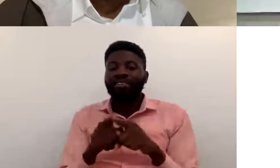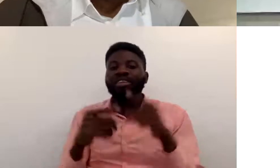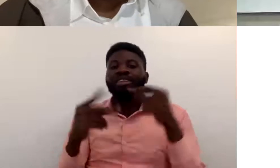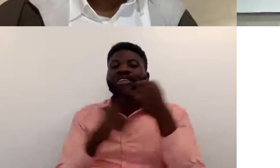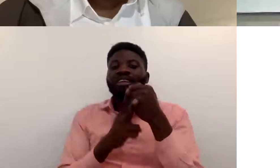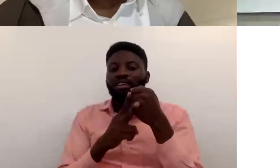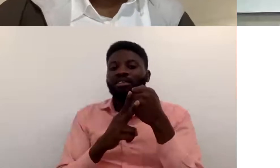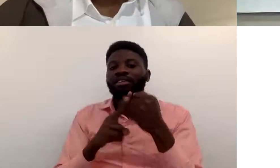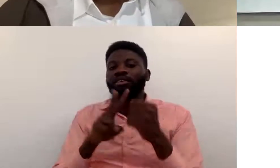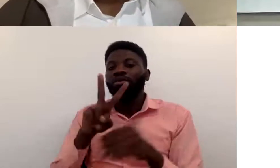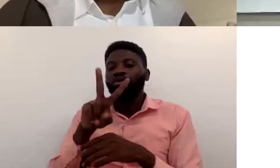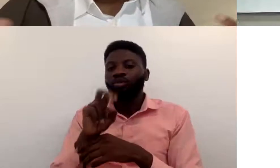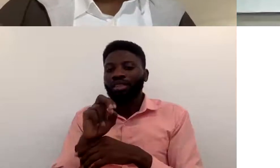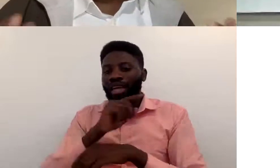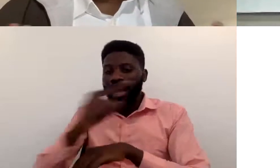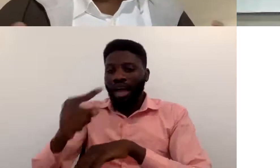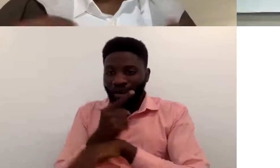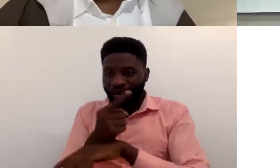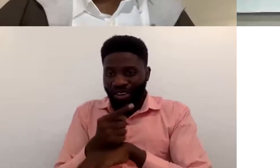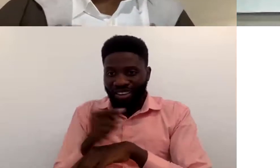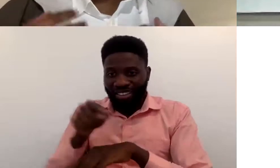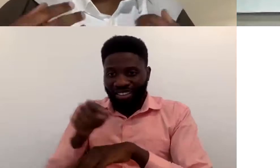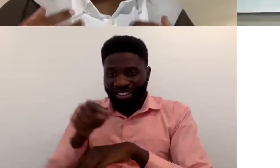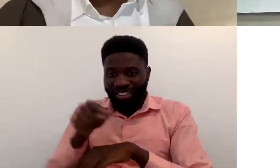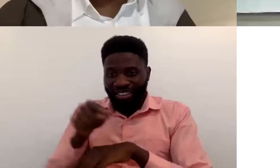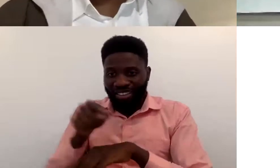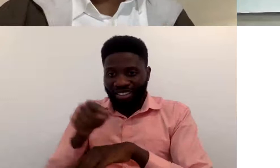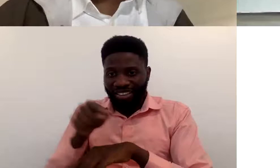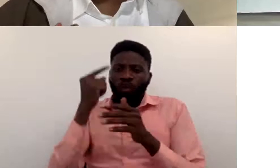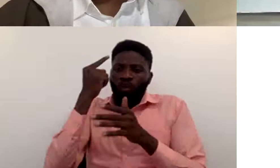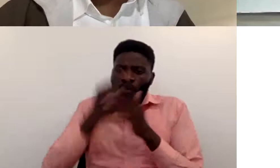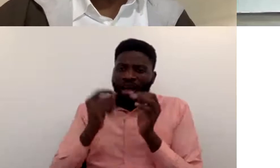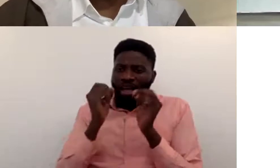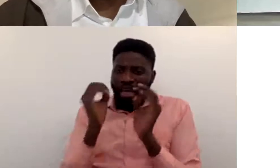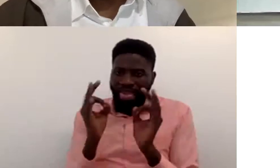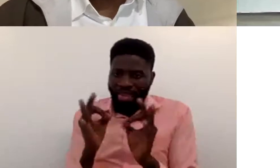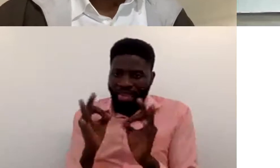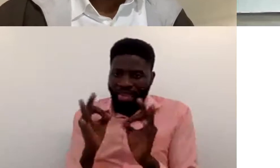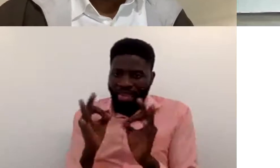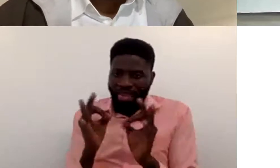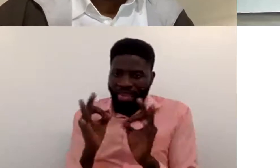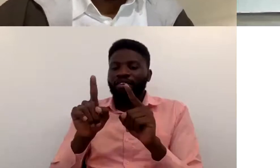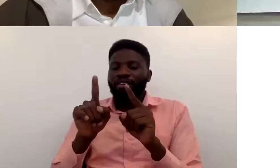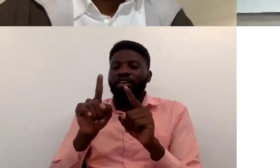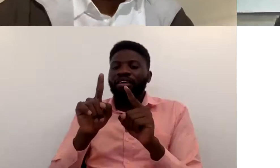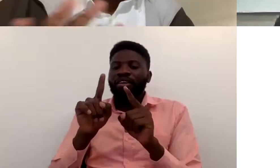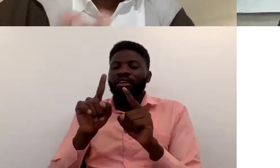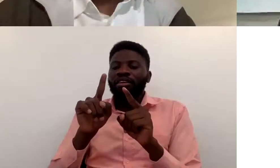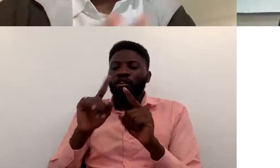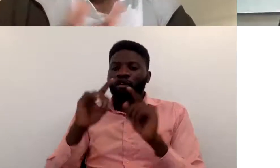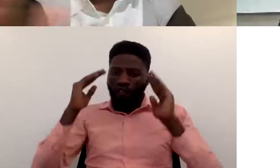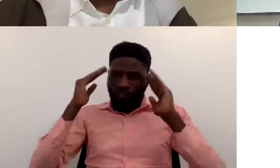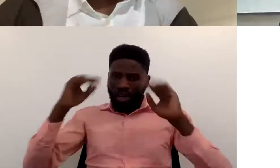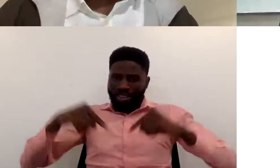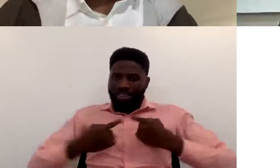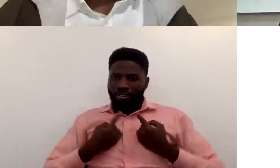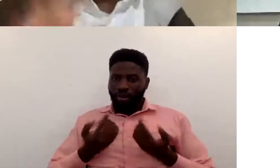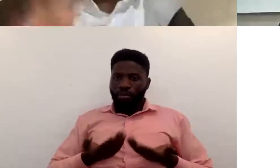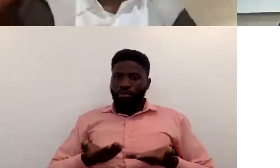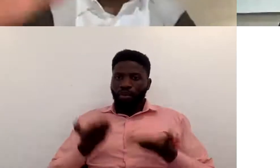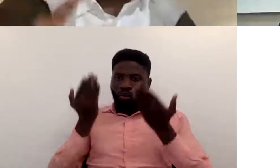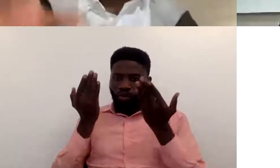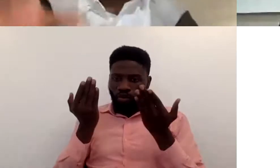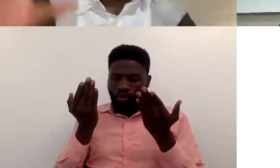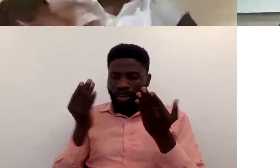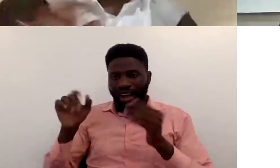hours. Ask yourself, what if you invest in yourself out of the other